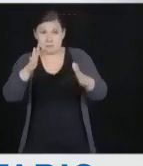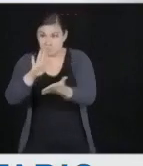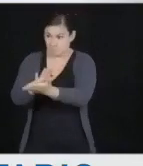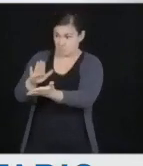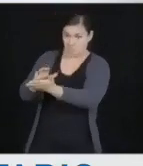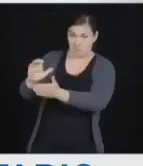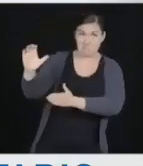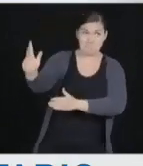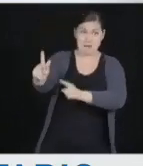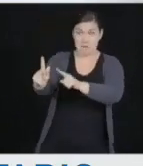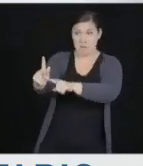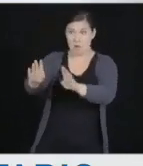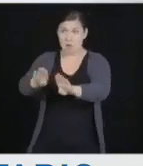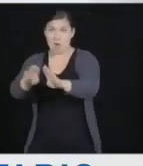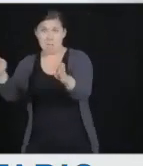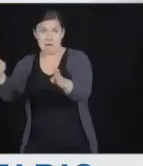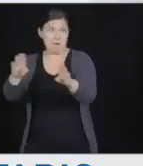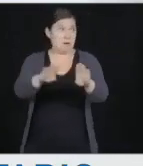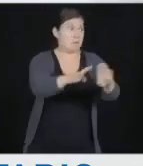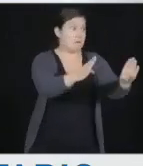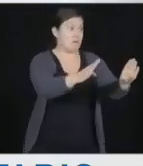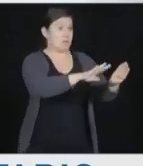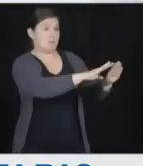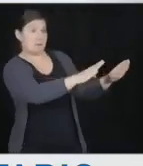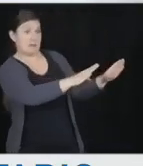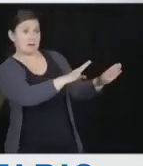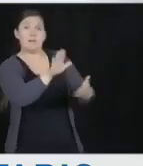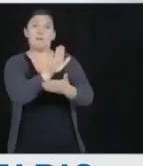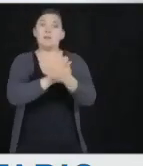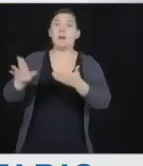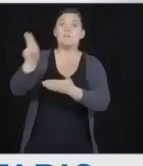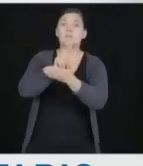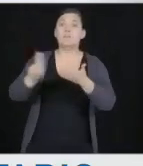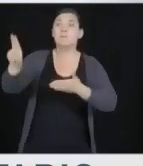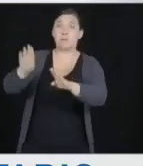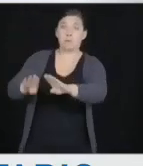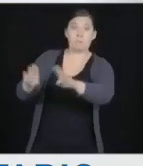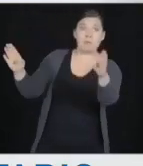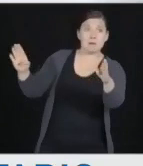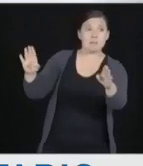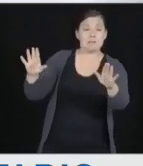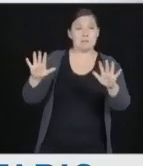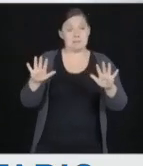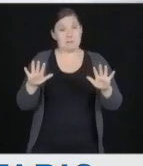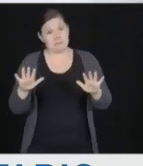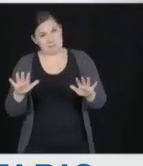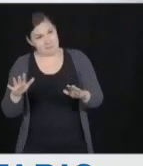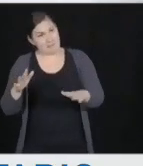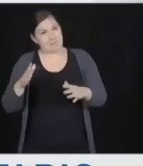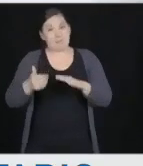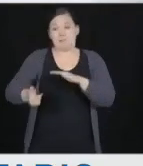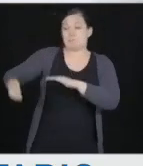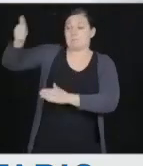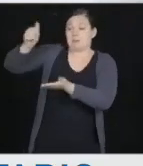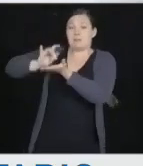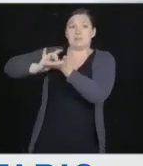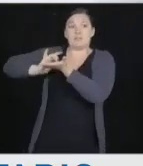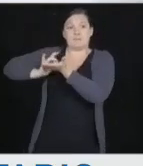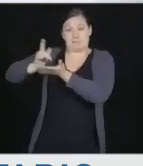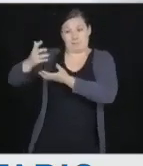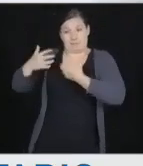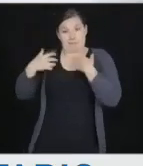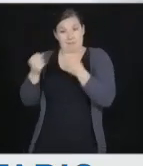organizations. We did not make this decision lightly. Ontario's business leaders have shown